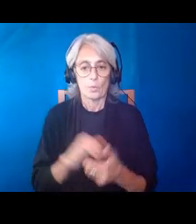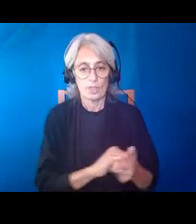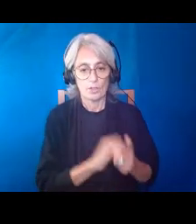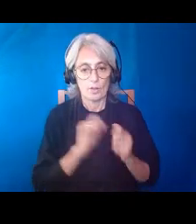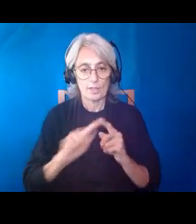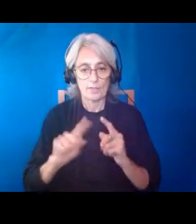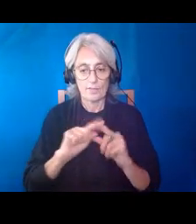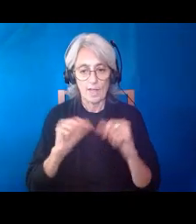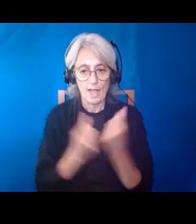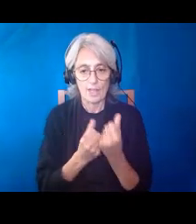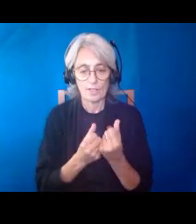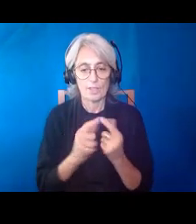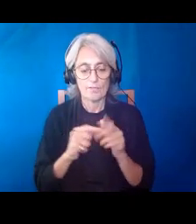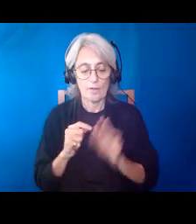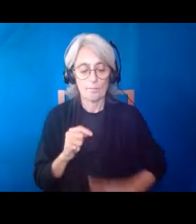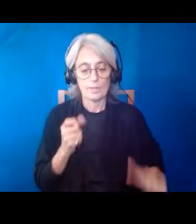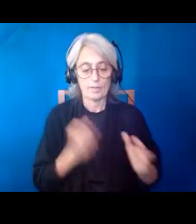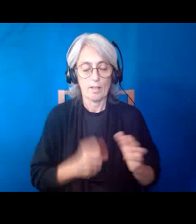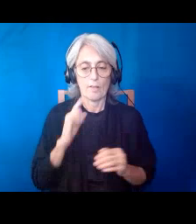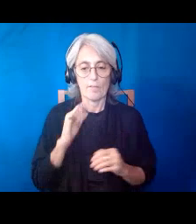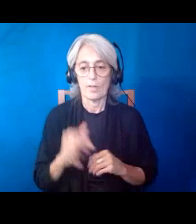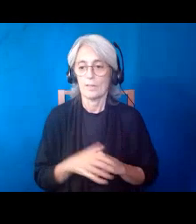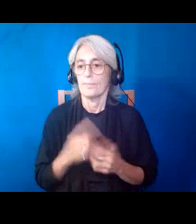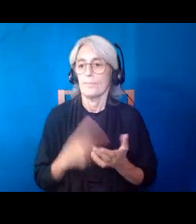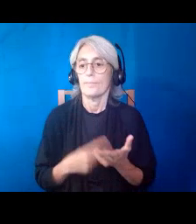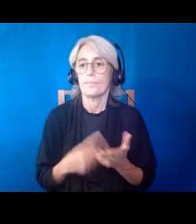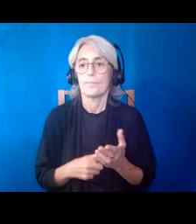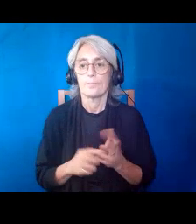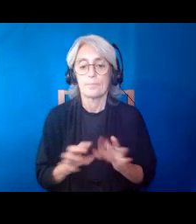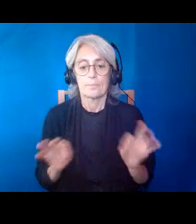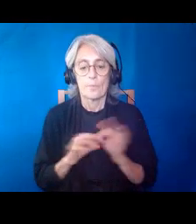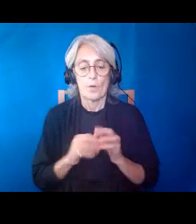Southern California to discuss the pressing transportation